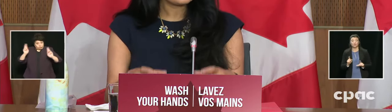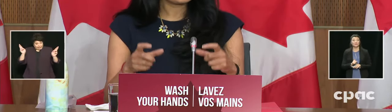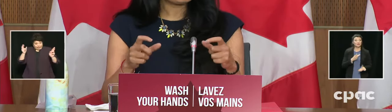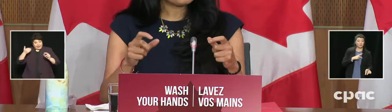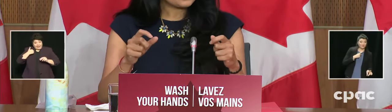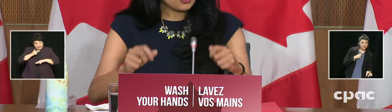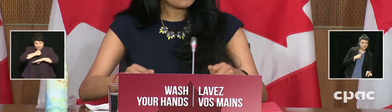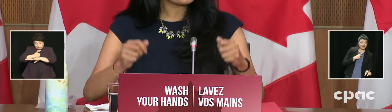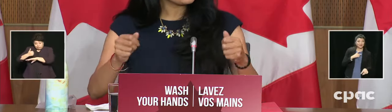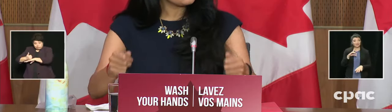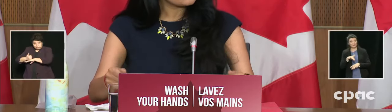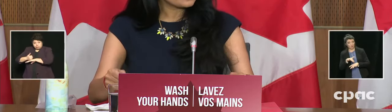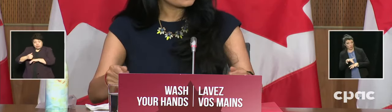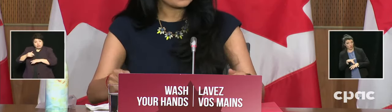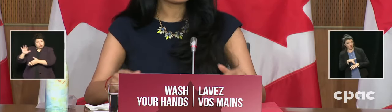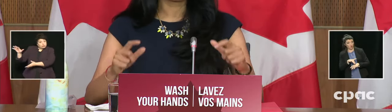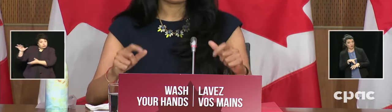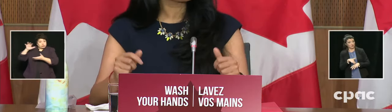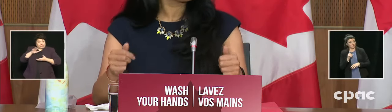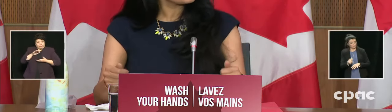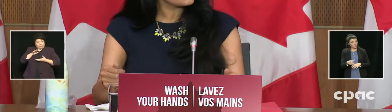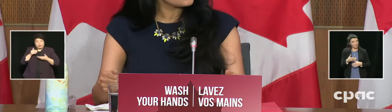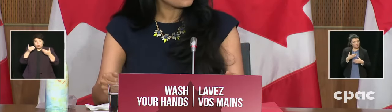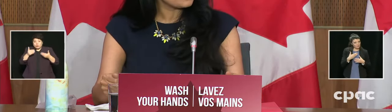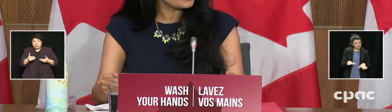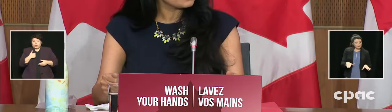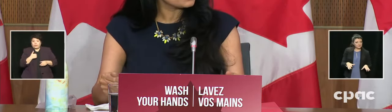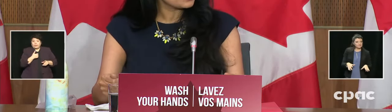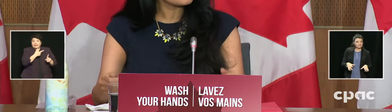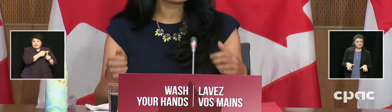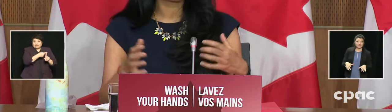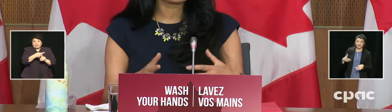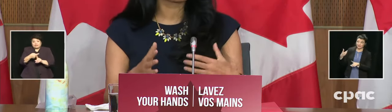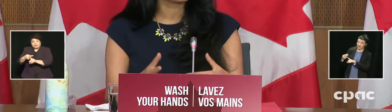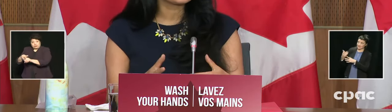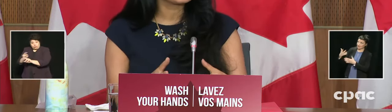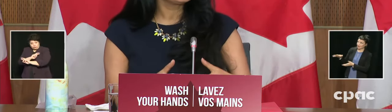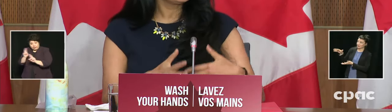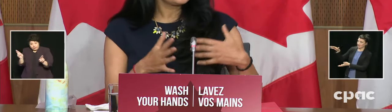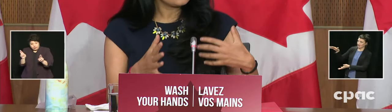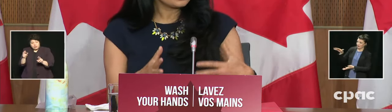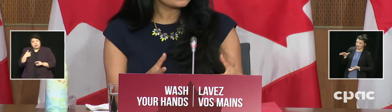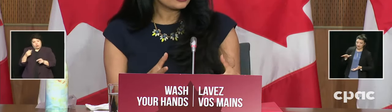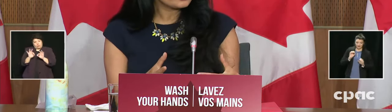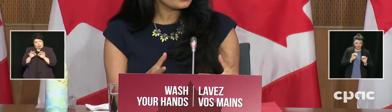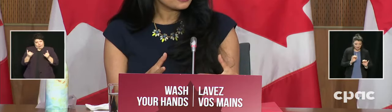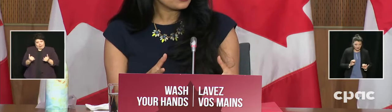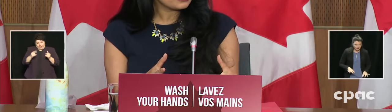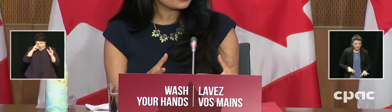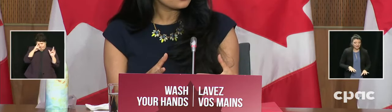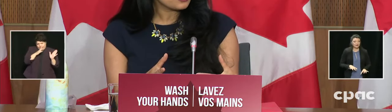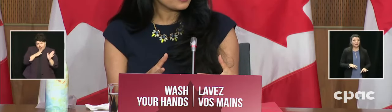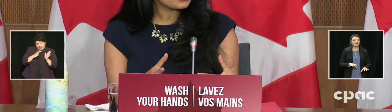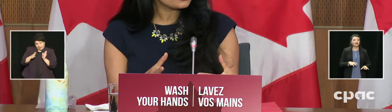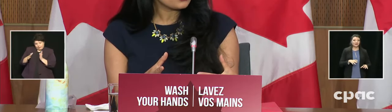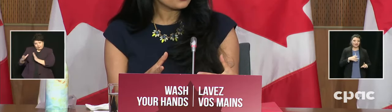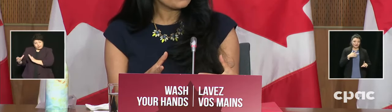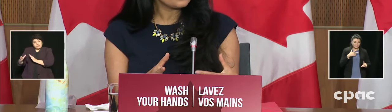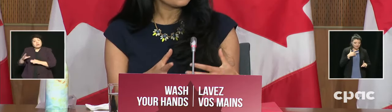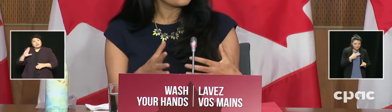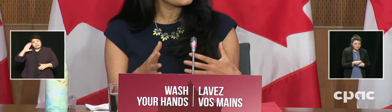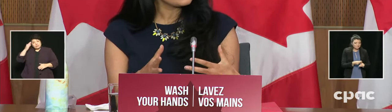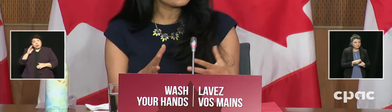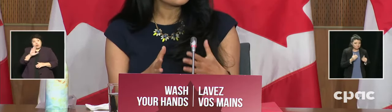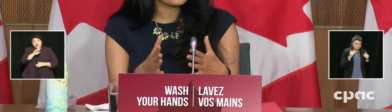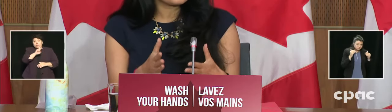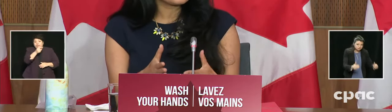shipments and to go out and do those vaccinations. And those conversations are happening as well. So that's why we're saying, it's looking like we'll get to our regulatory